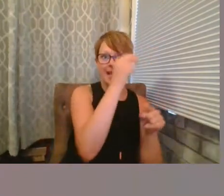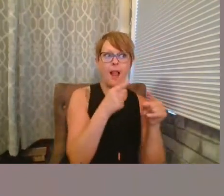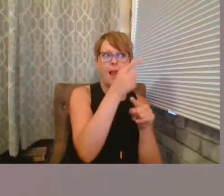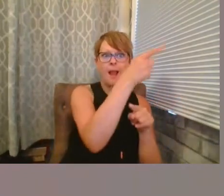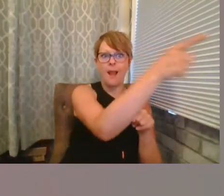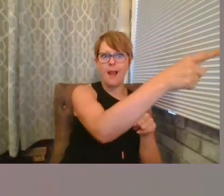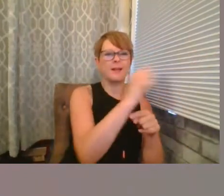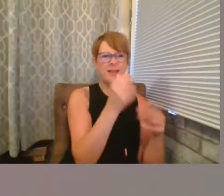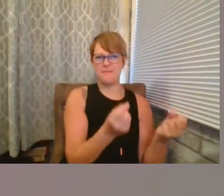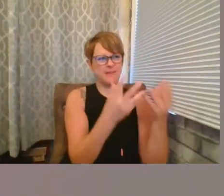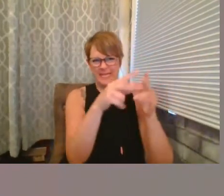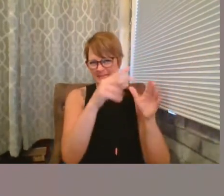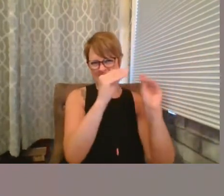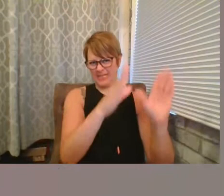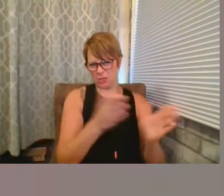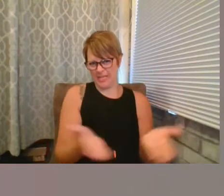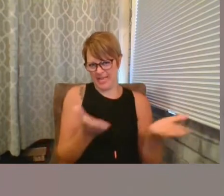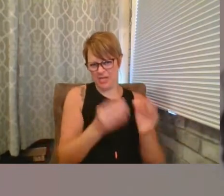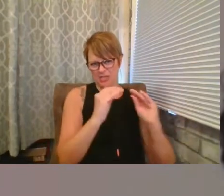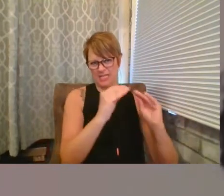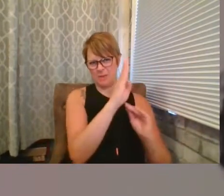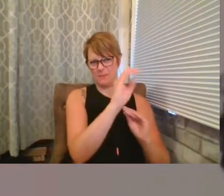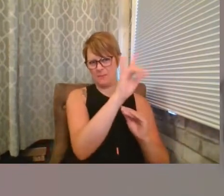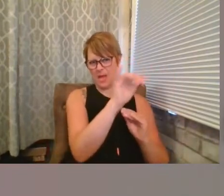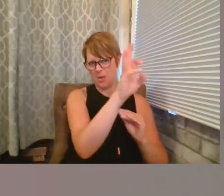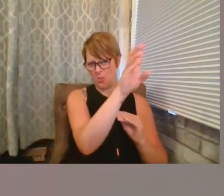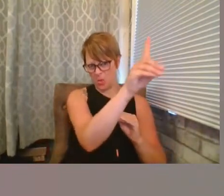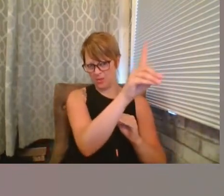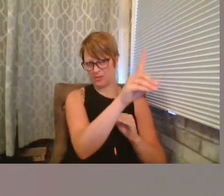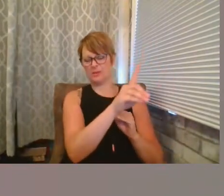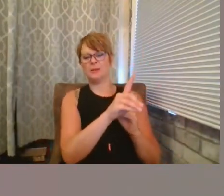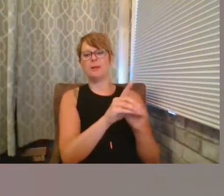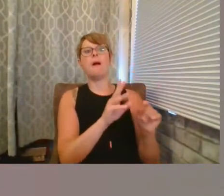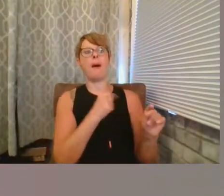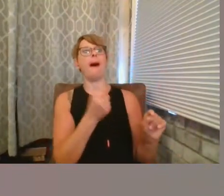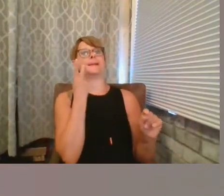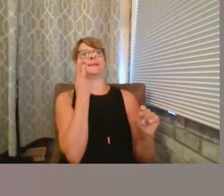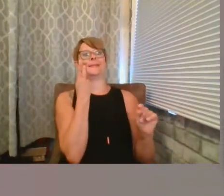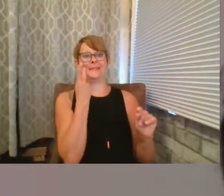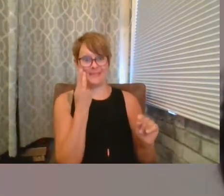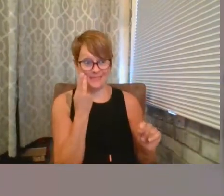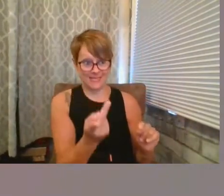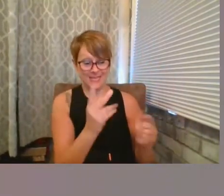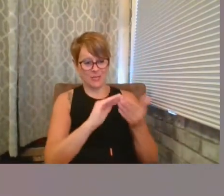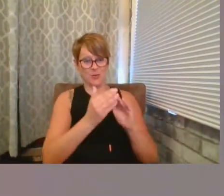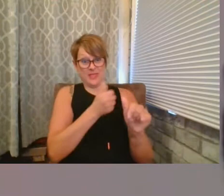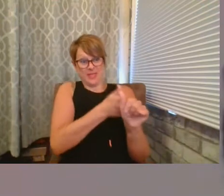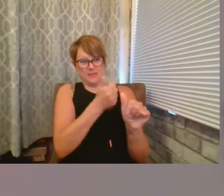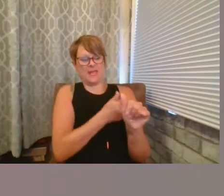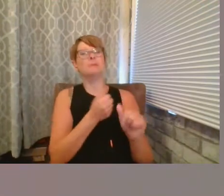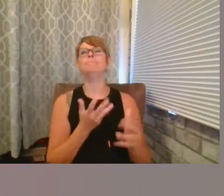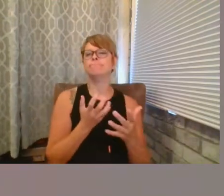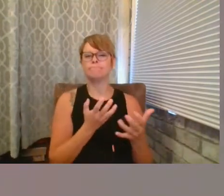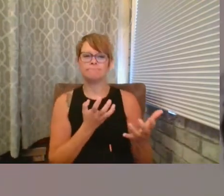who teaches Bollywood. And I do see a community who actually were looking for something new ideas, new